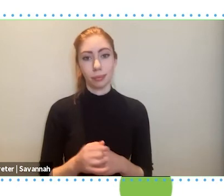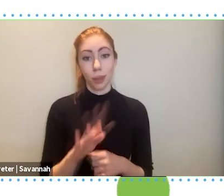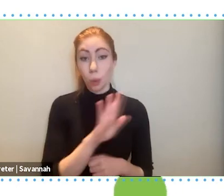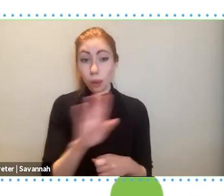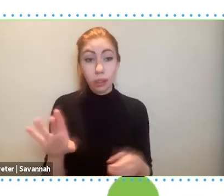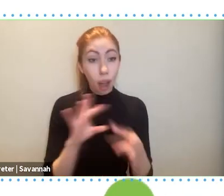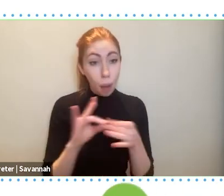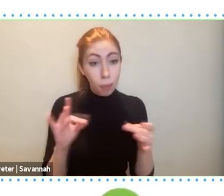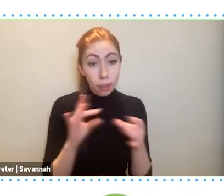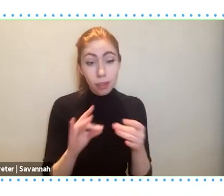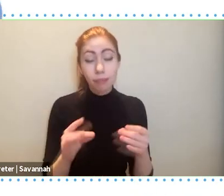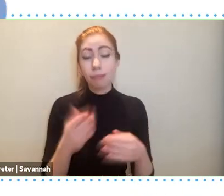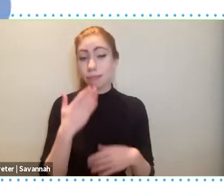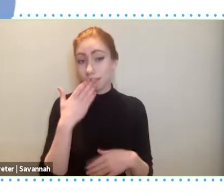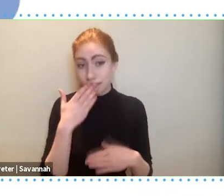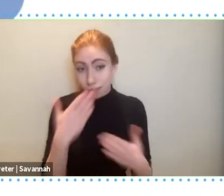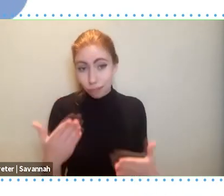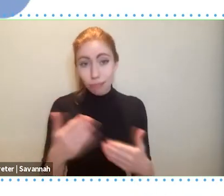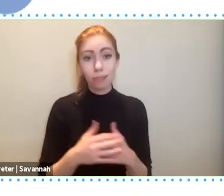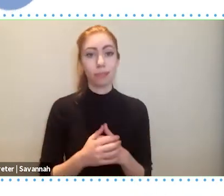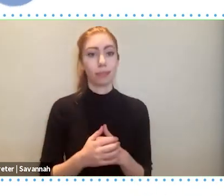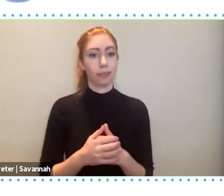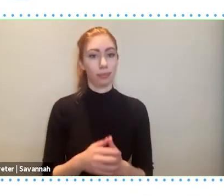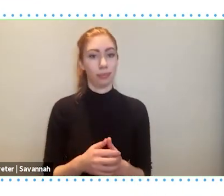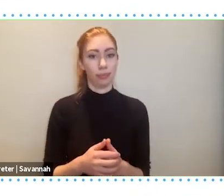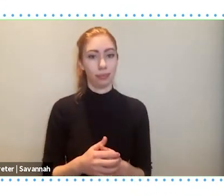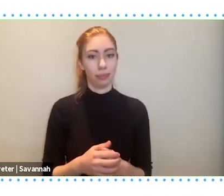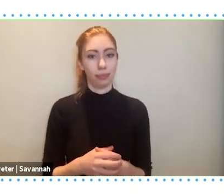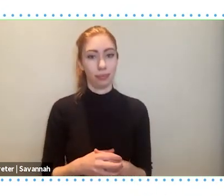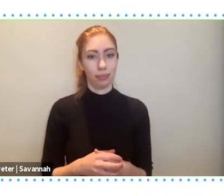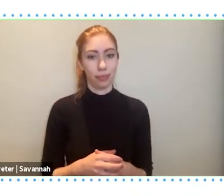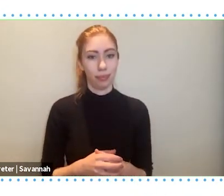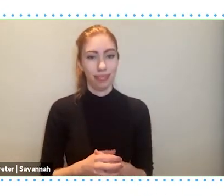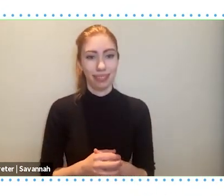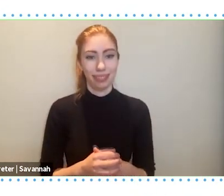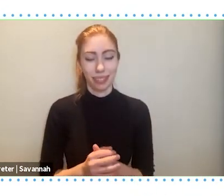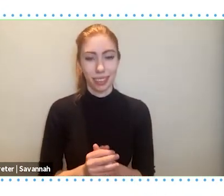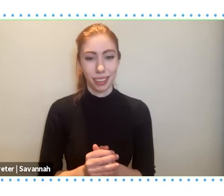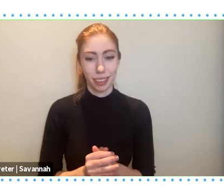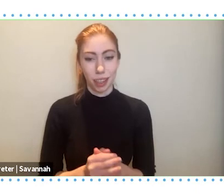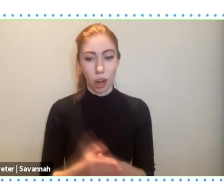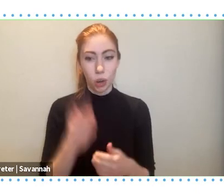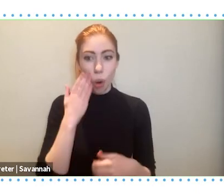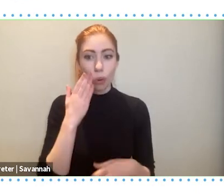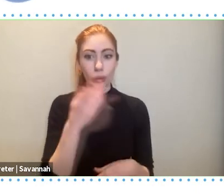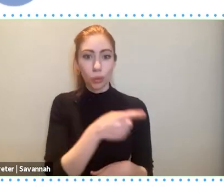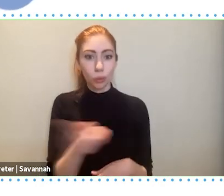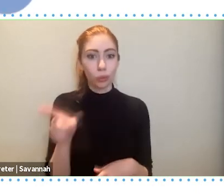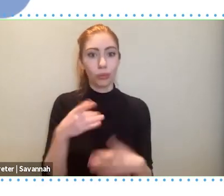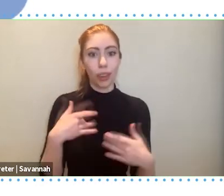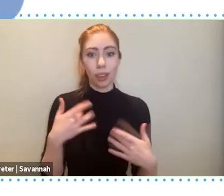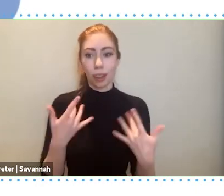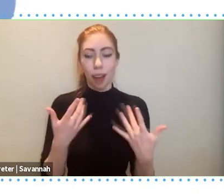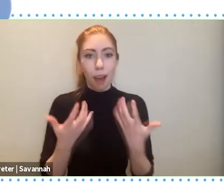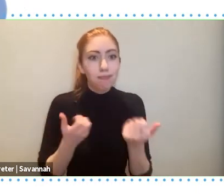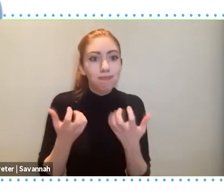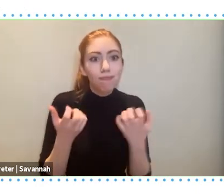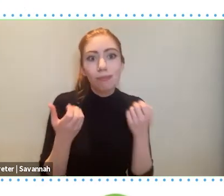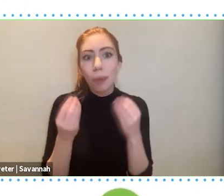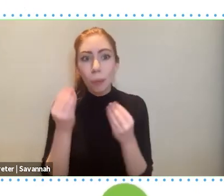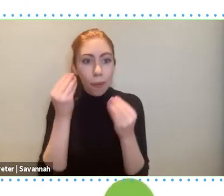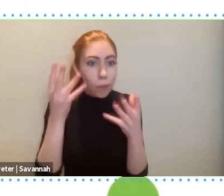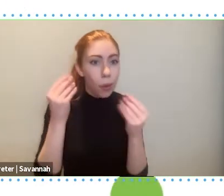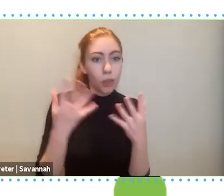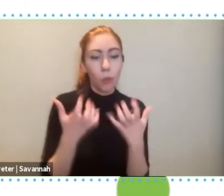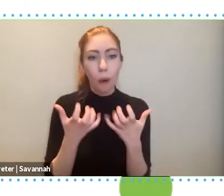sometimes, impatience with getting on with that whiteboarding session. So I think that's absorbed and heard. Look, I